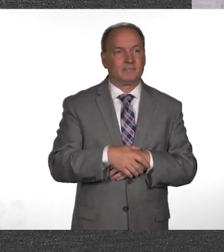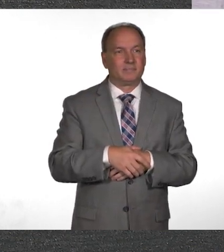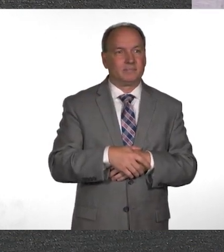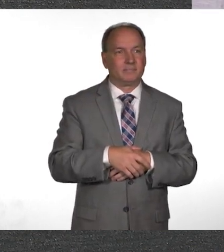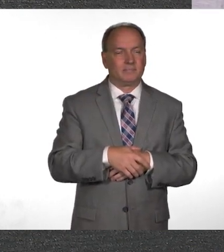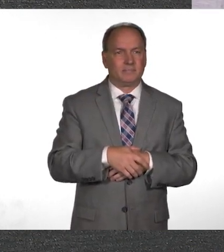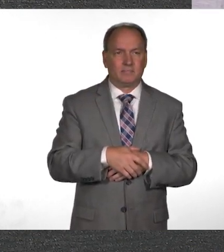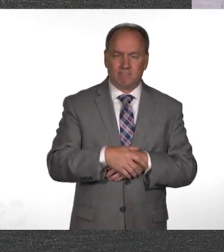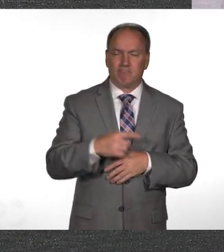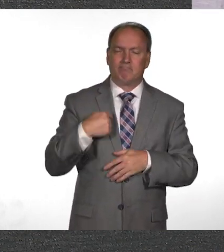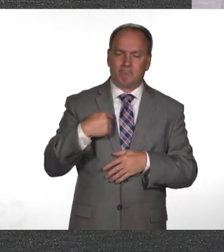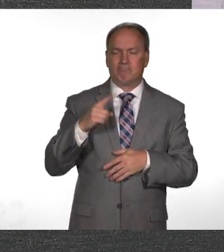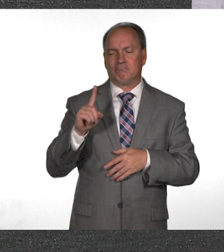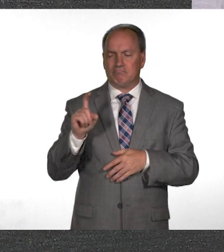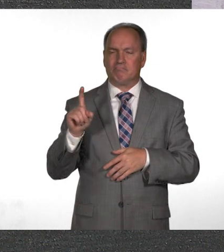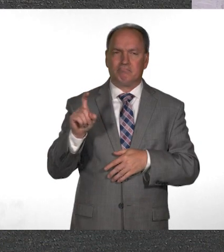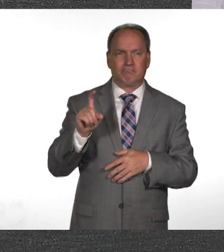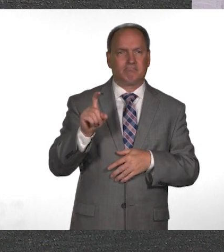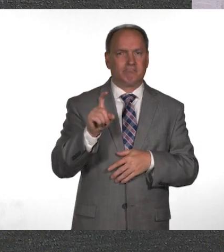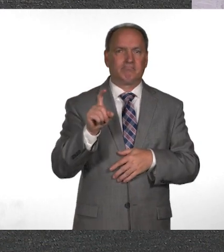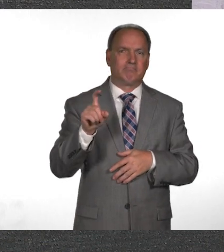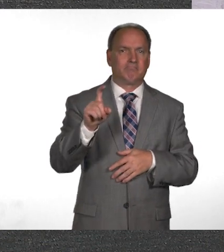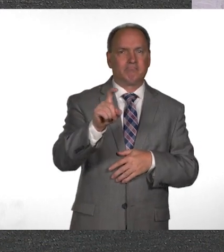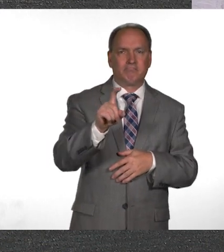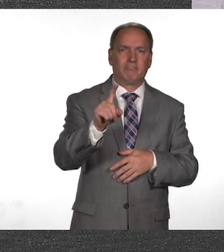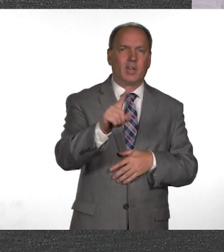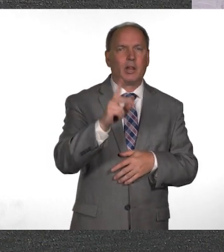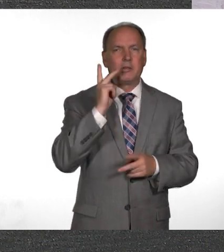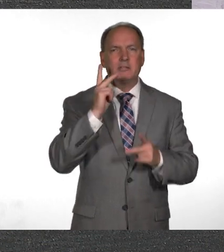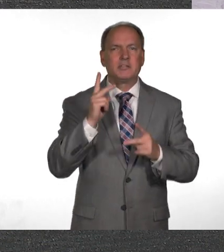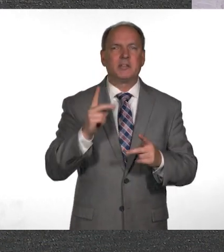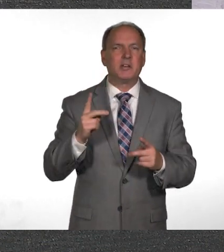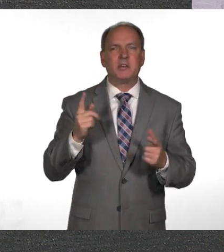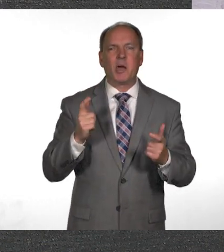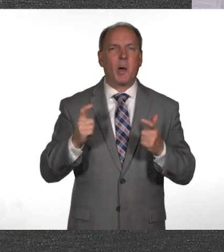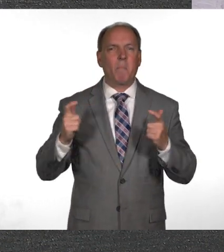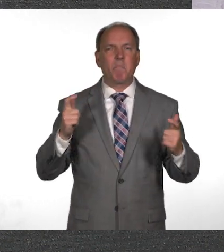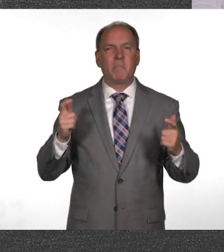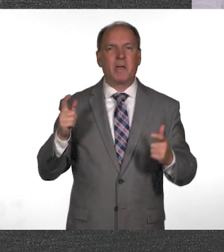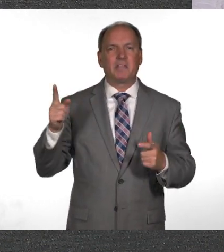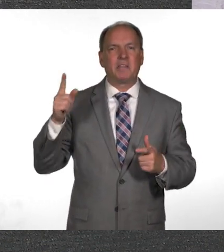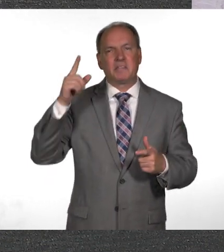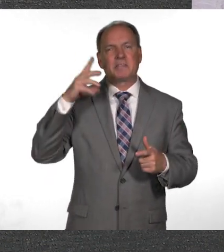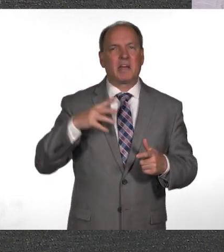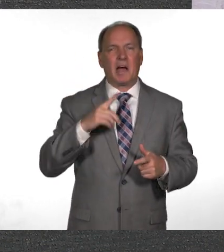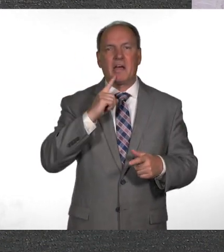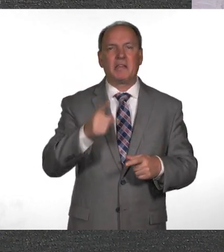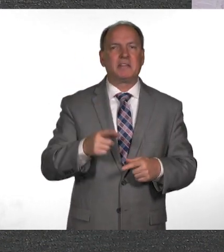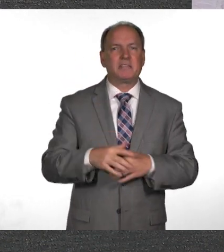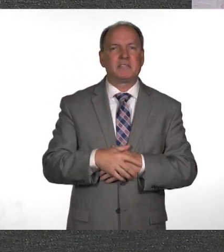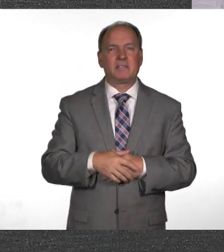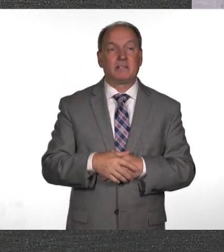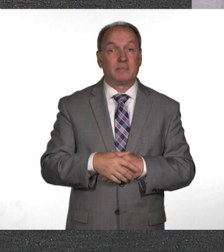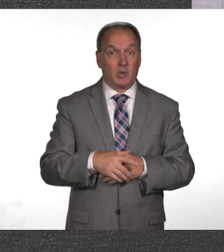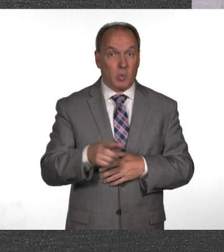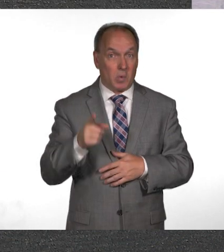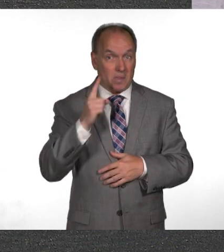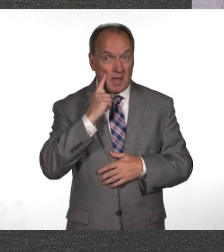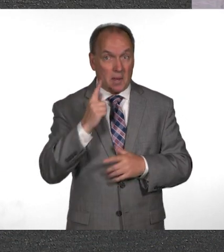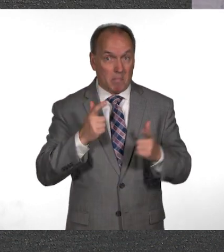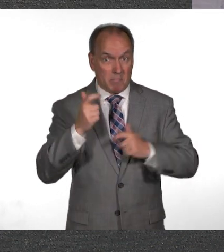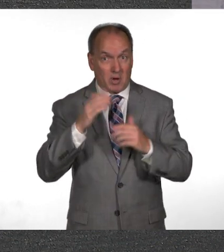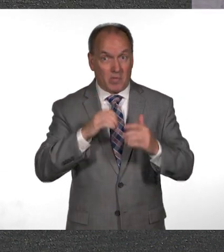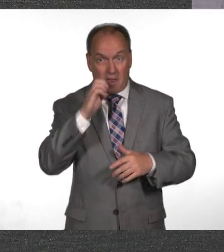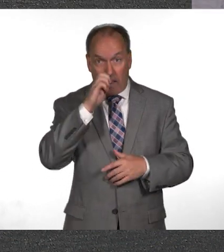Here I go. Let's see how big this big guy is. Do you think it could be bigger than